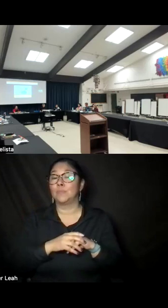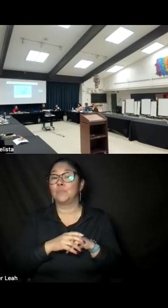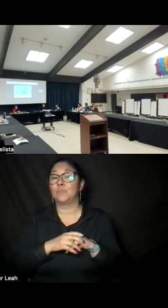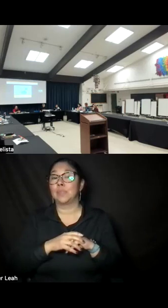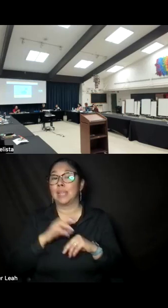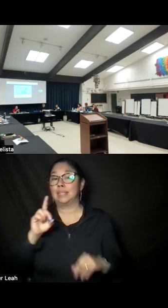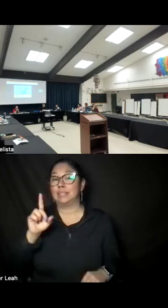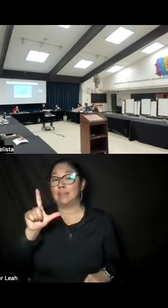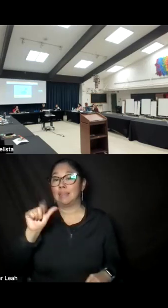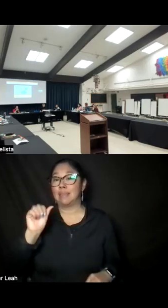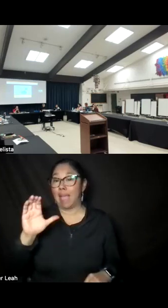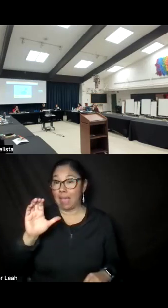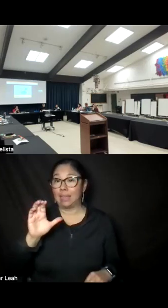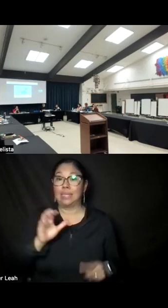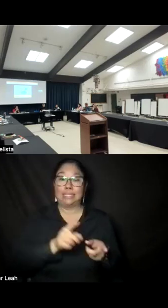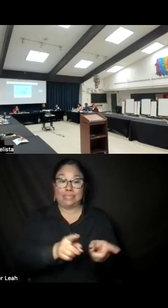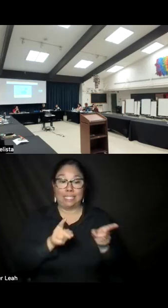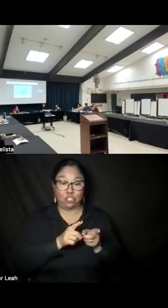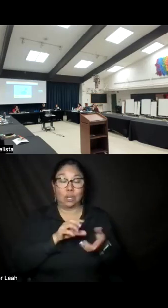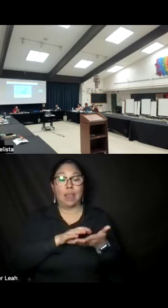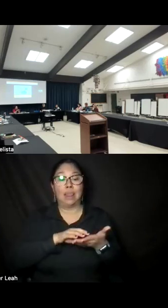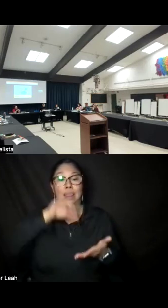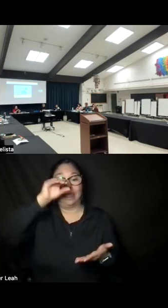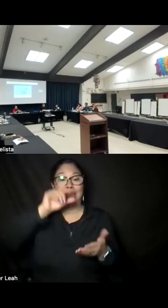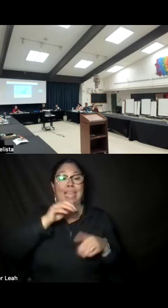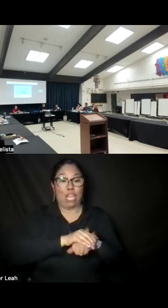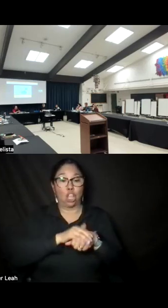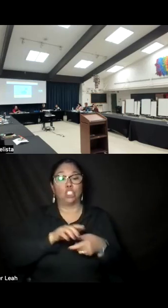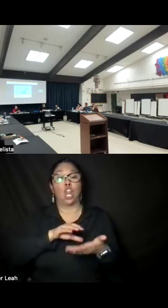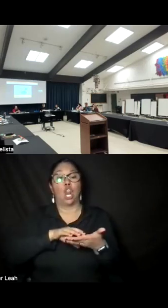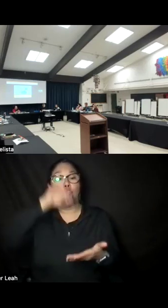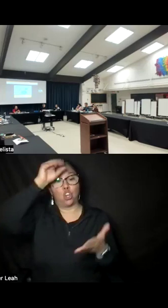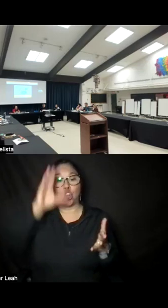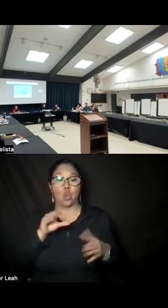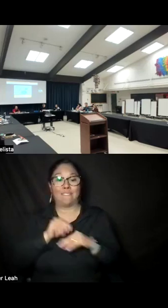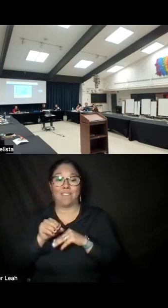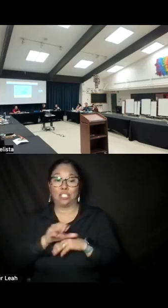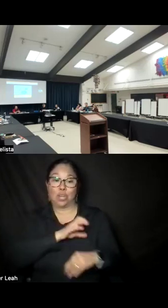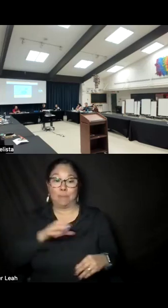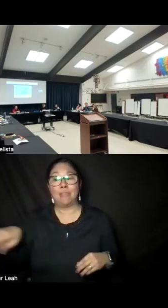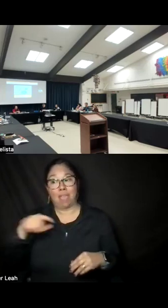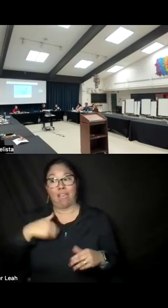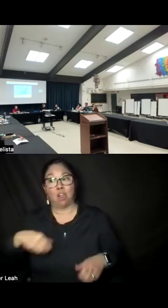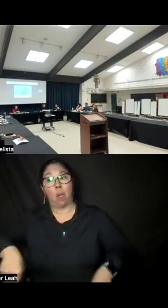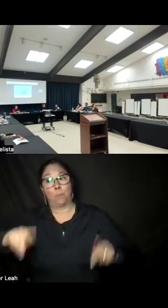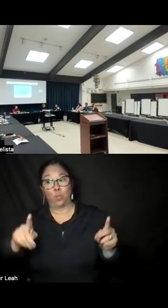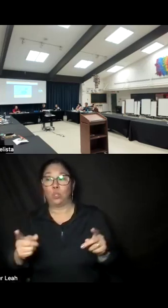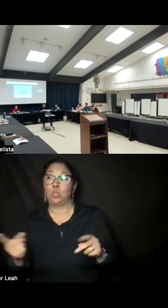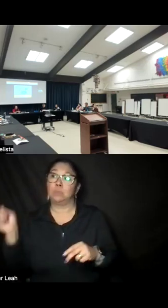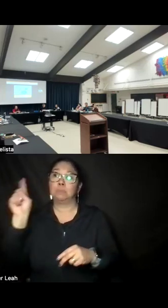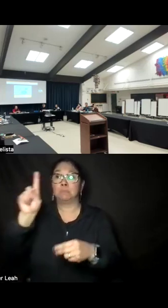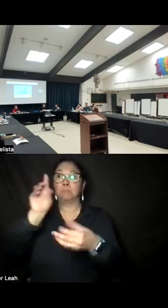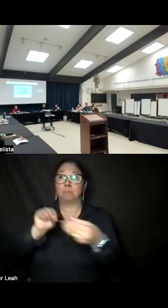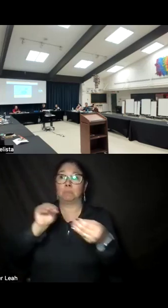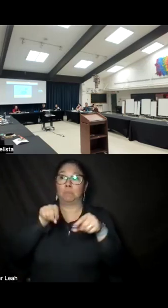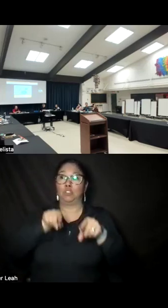DLAC, our District English Learner Advisory Committee. They always have an opportunity to speak at our SSC, and